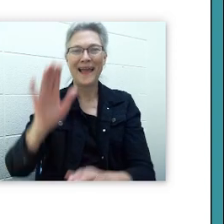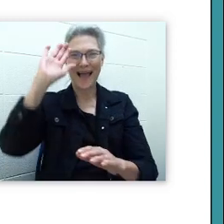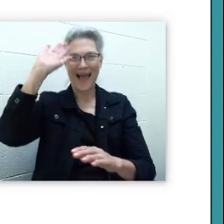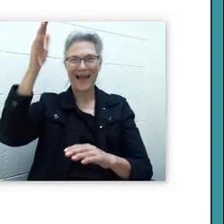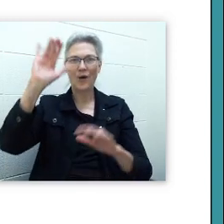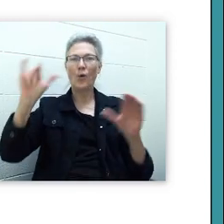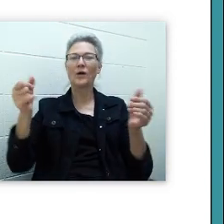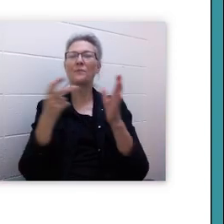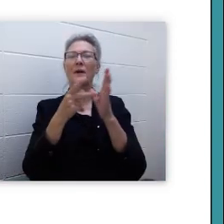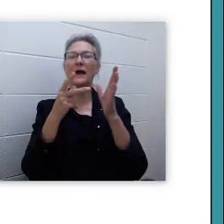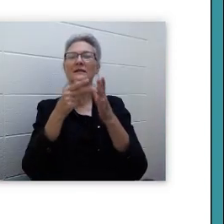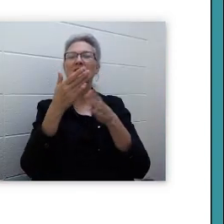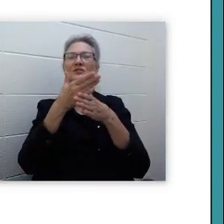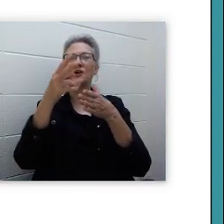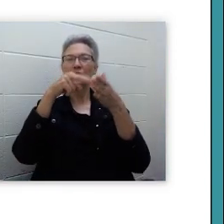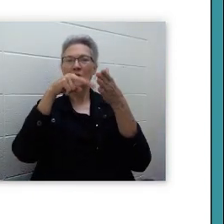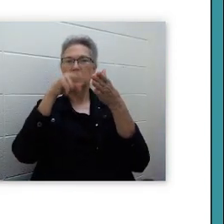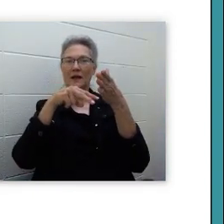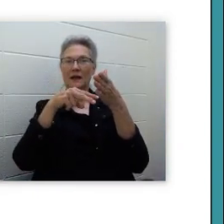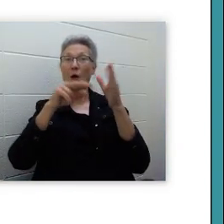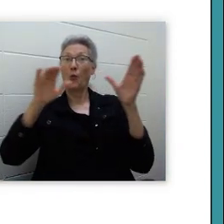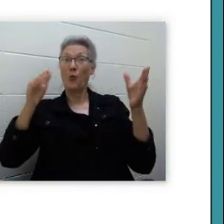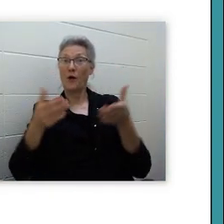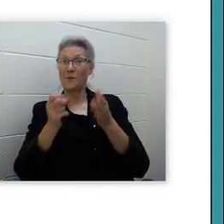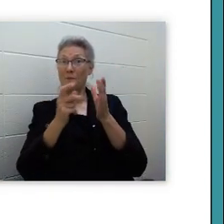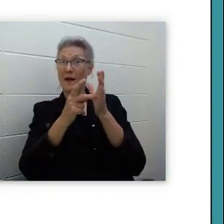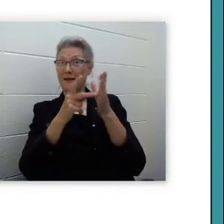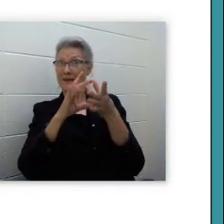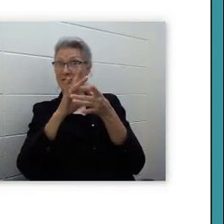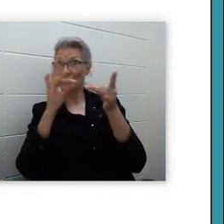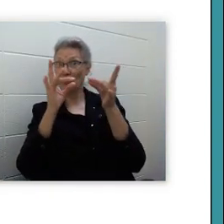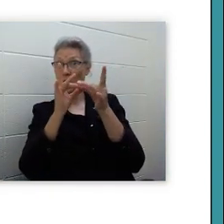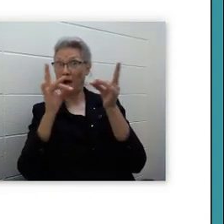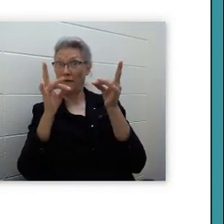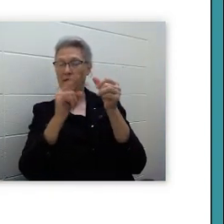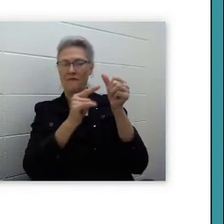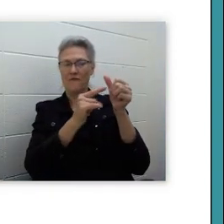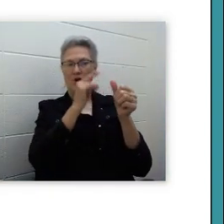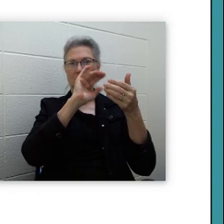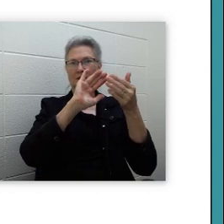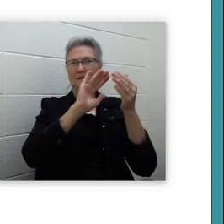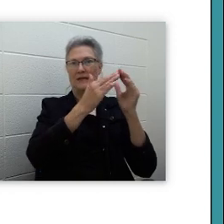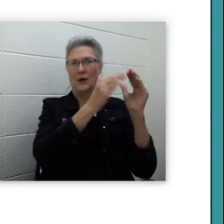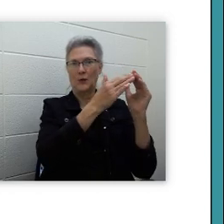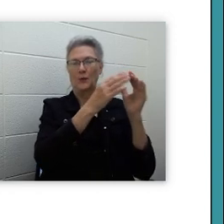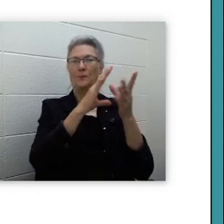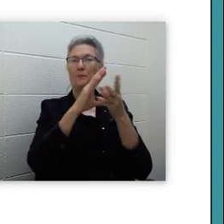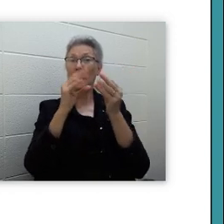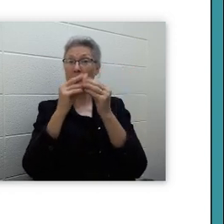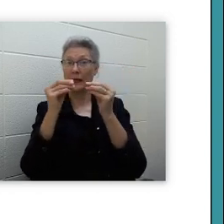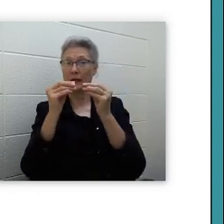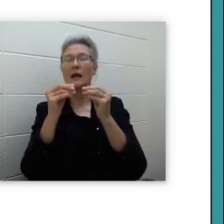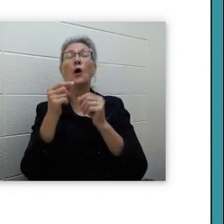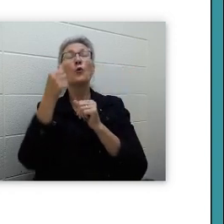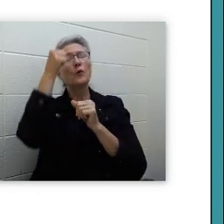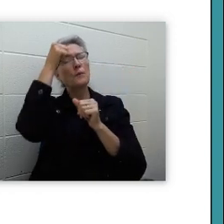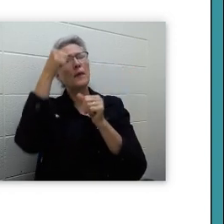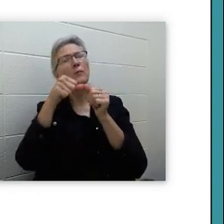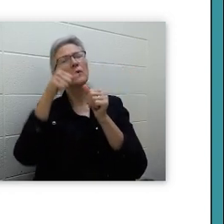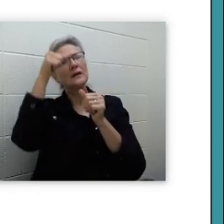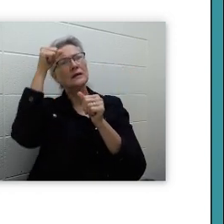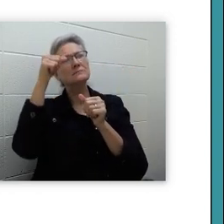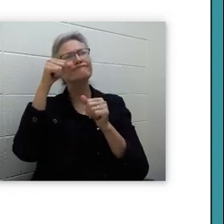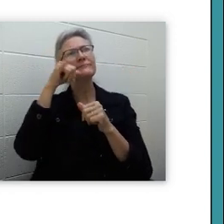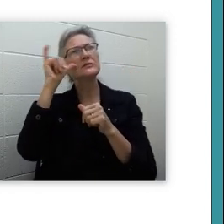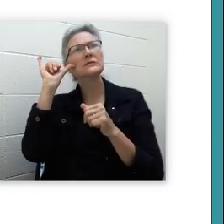Hi, welcome back to Shared Reading, and welcome back to the story of the first town meeting. Remember yesterday we